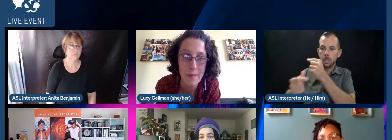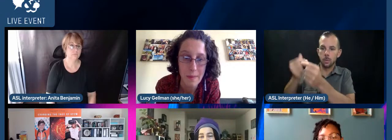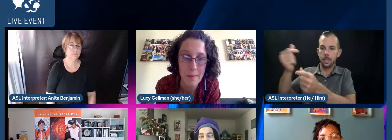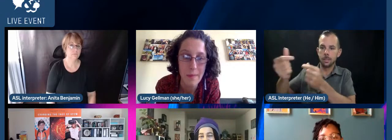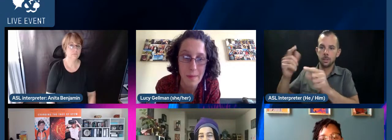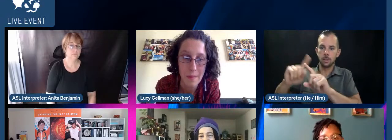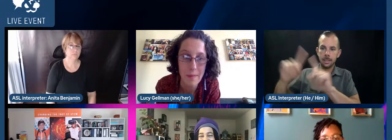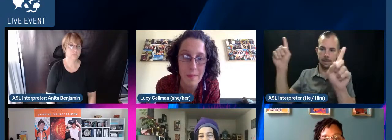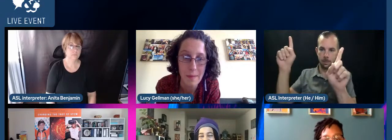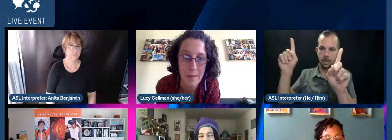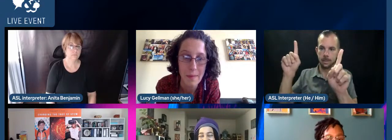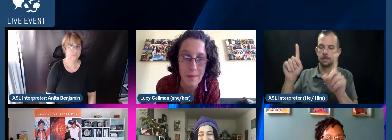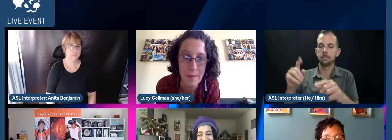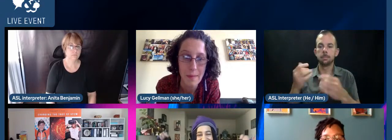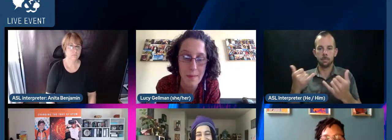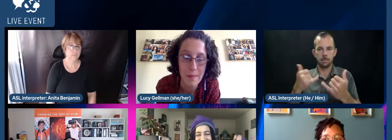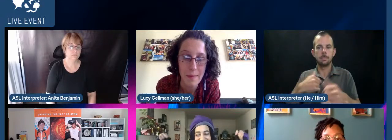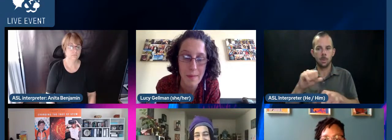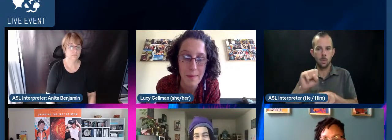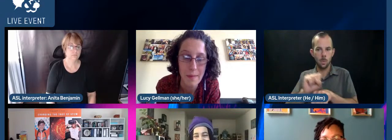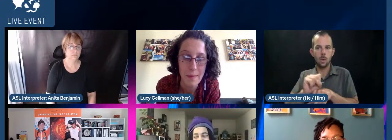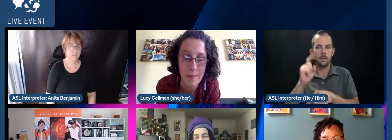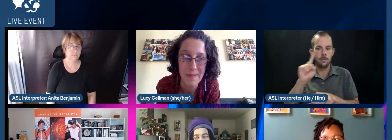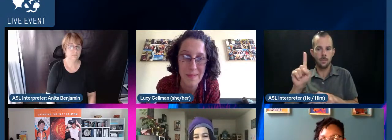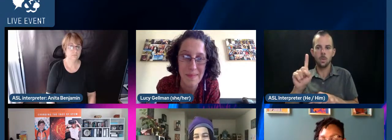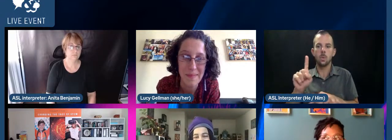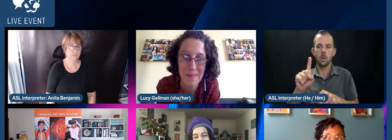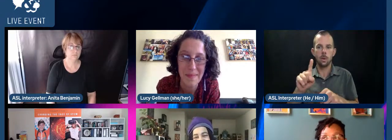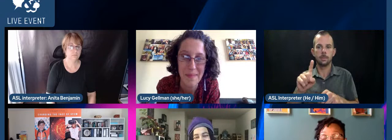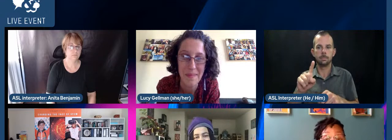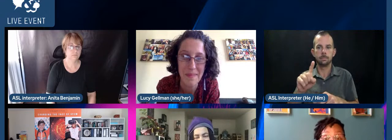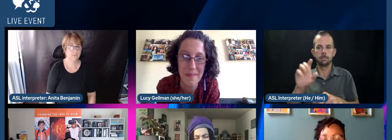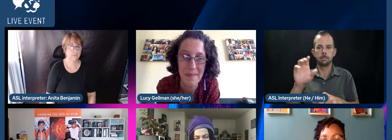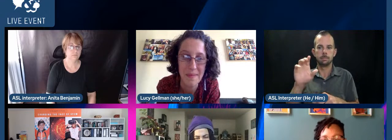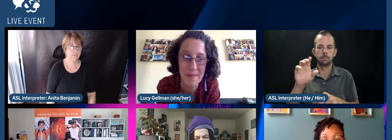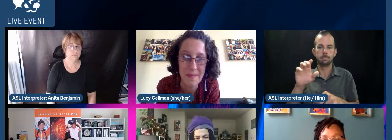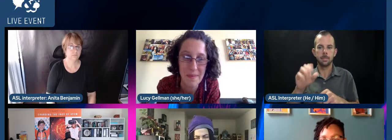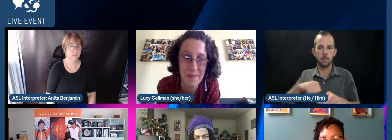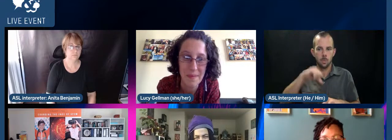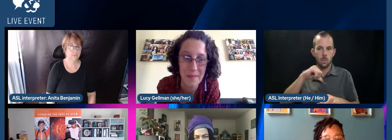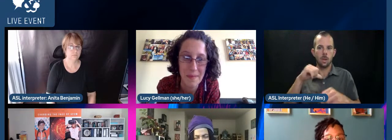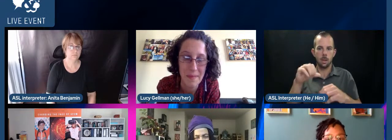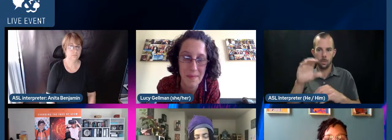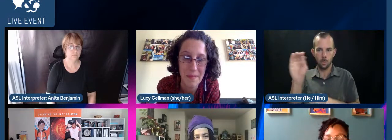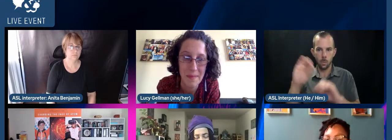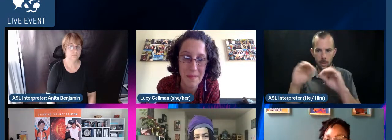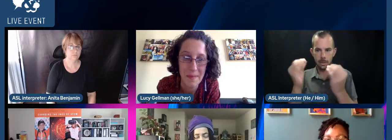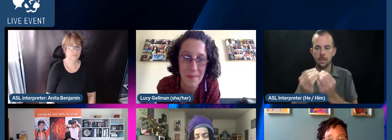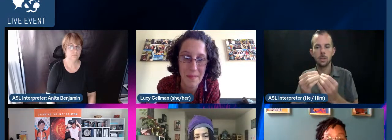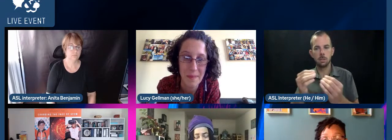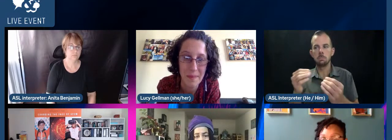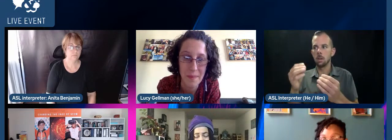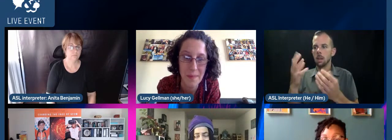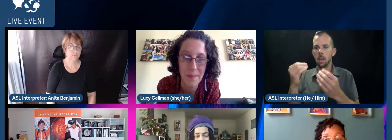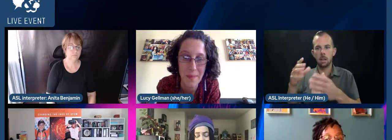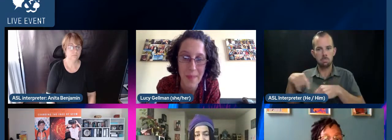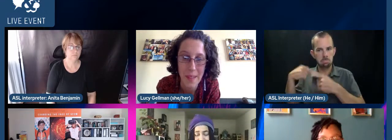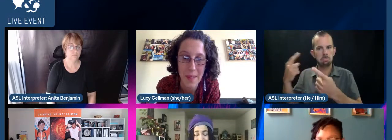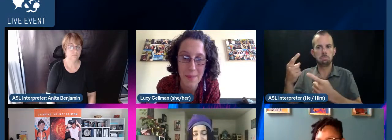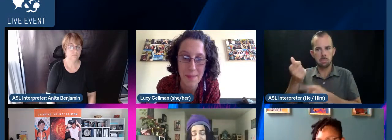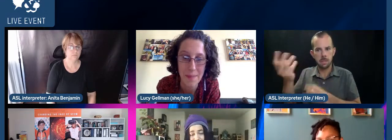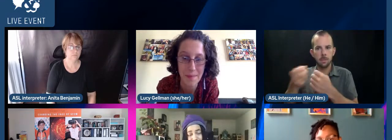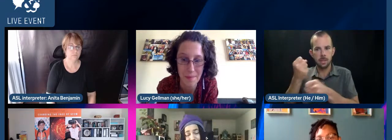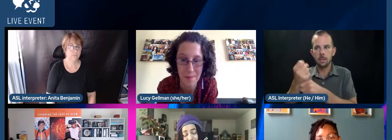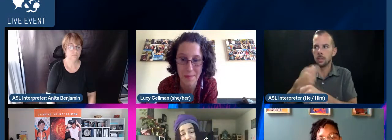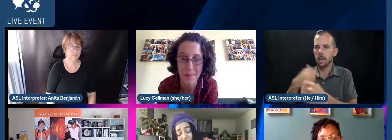now. You know, I'm, you know, privileged to have been, I guess, unofficially mentored by, you know, disability rights people and